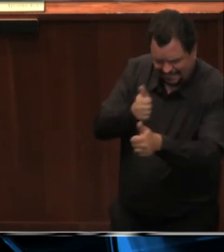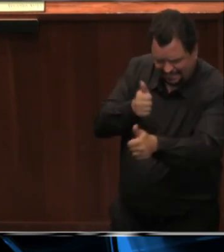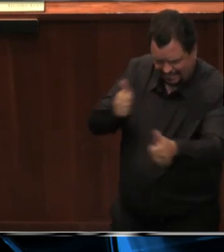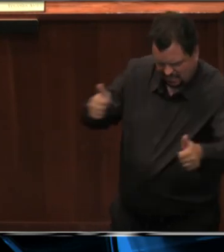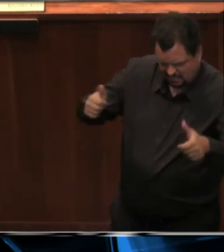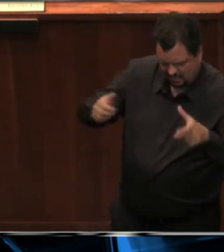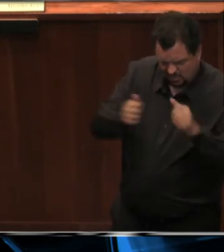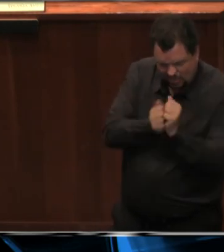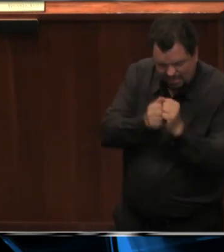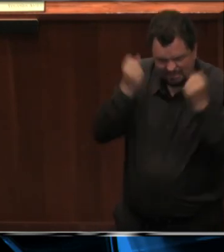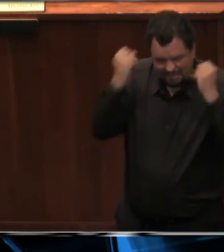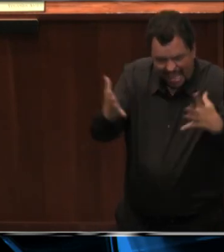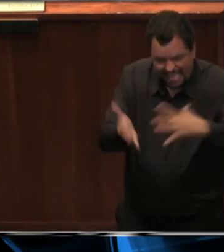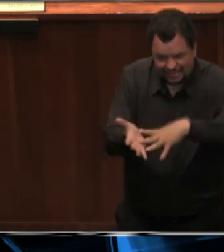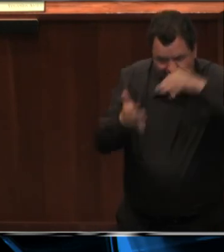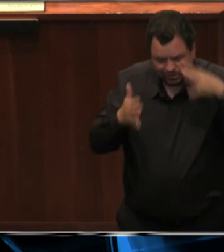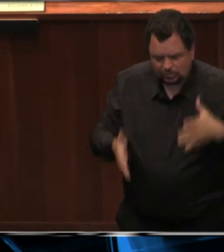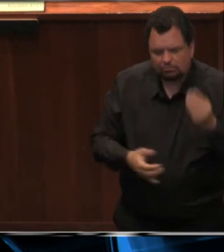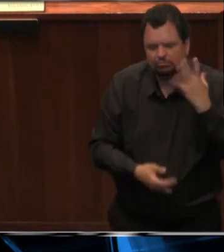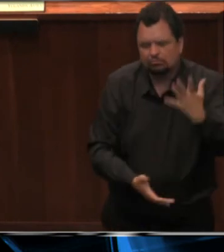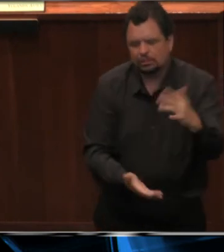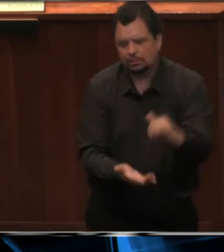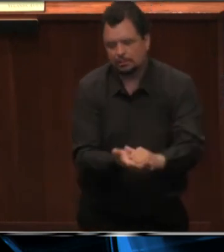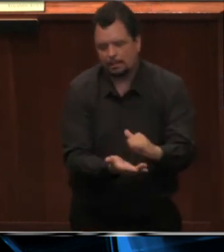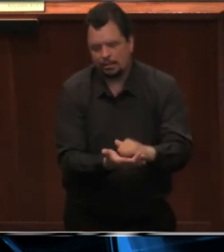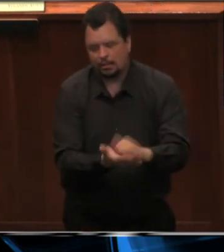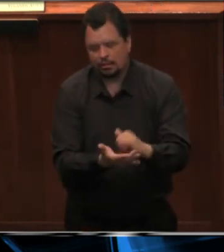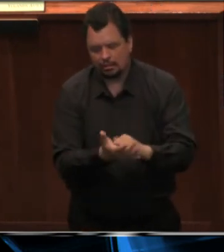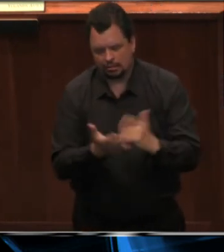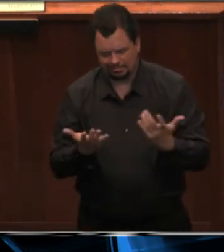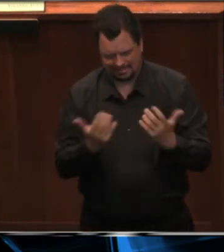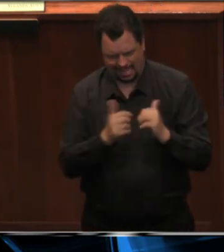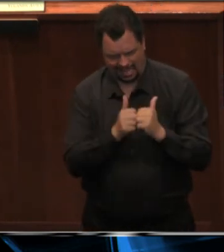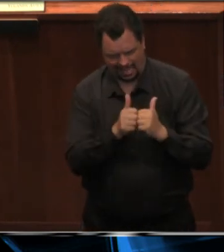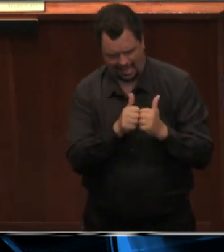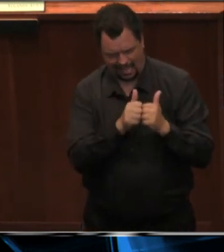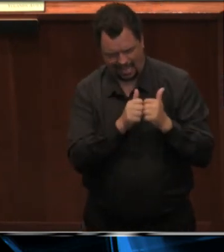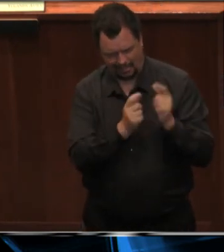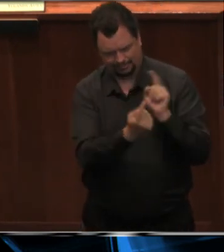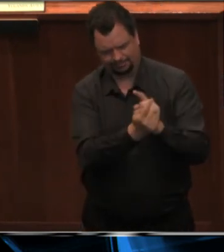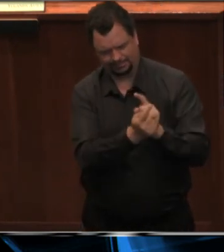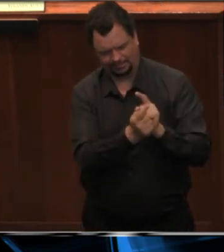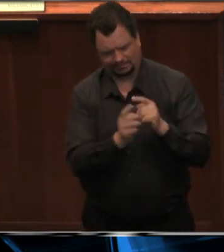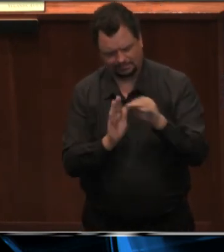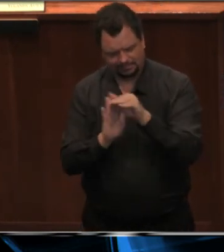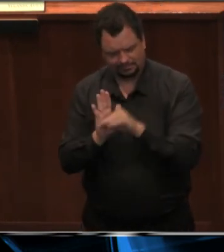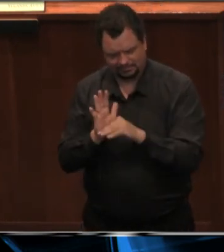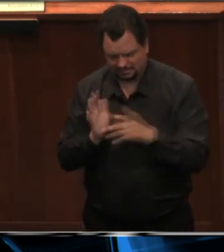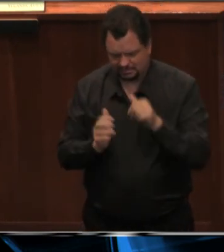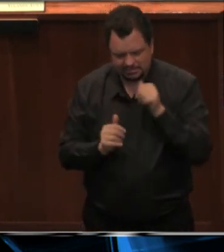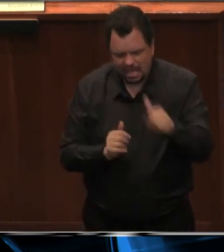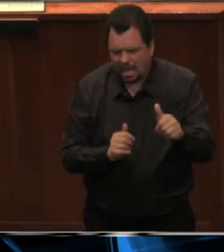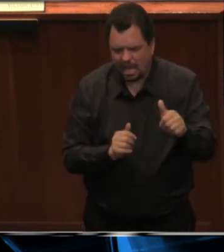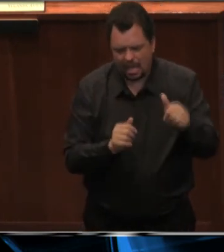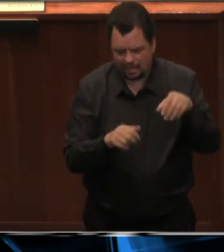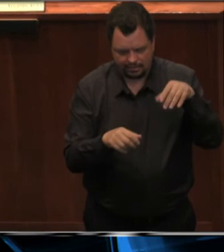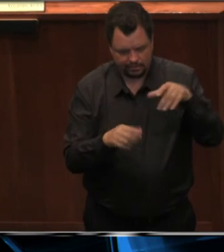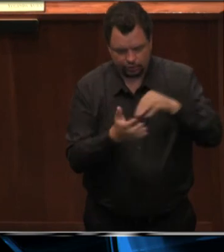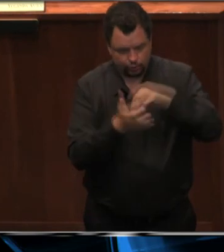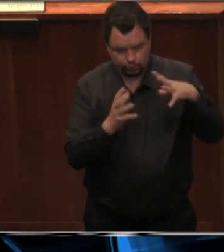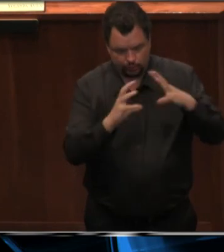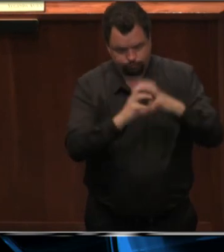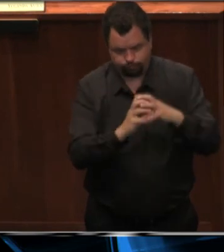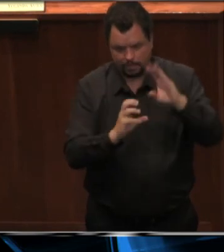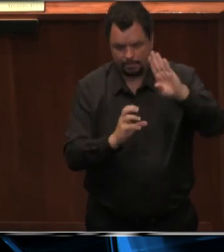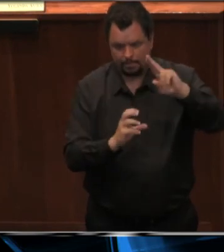a teacher's roster. And these students are not in a bubble. They go home with where their siblings have also interacted with their cohorts.